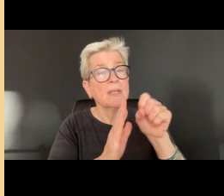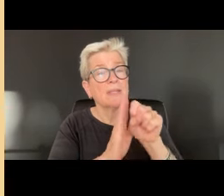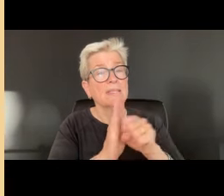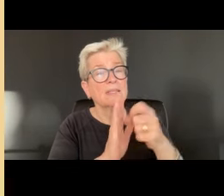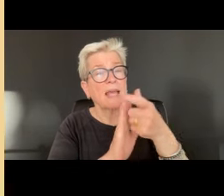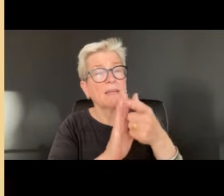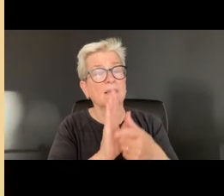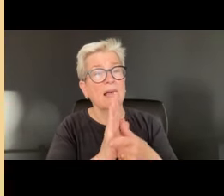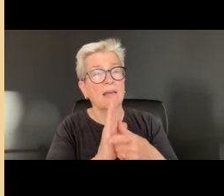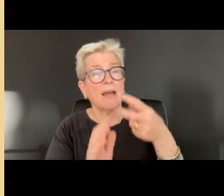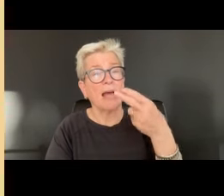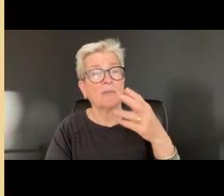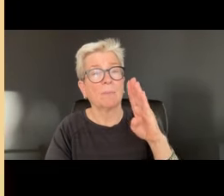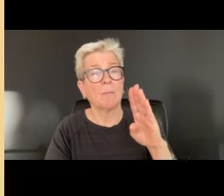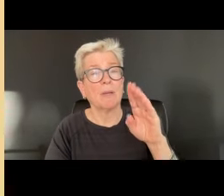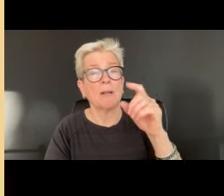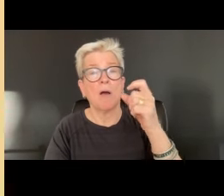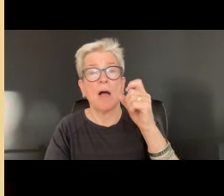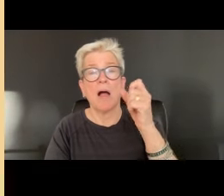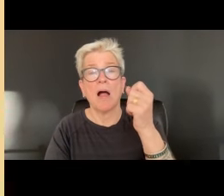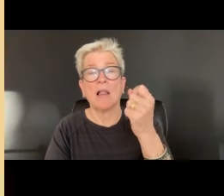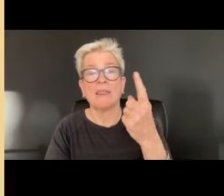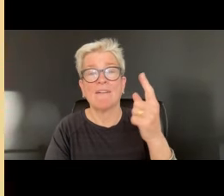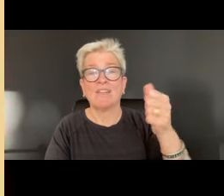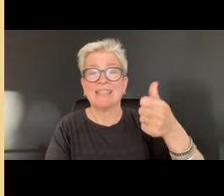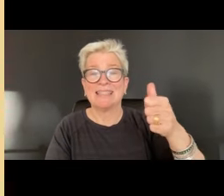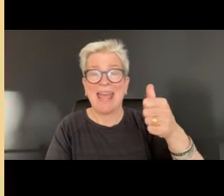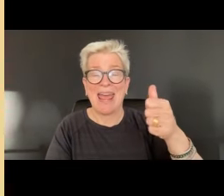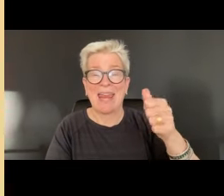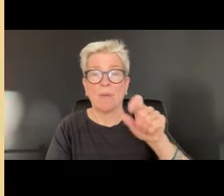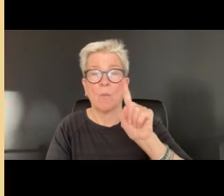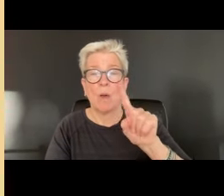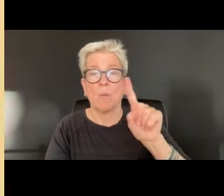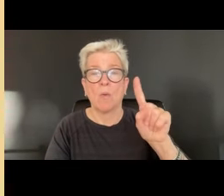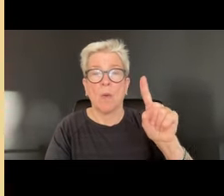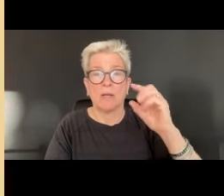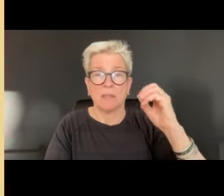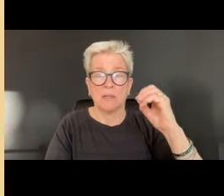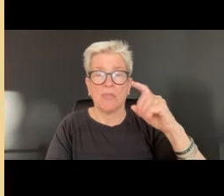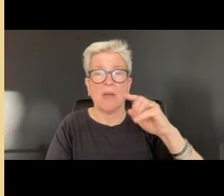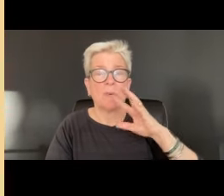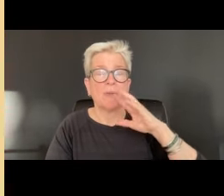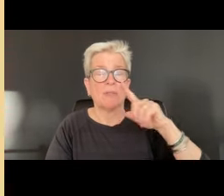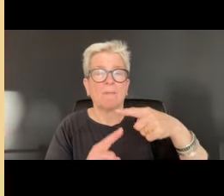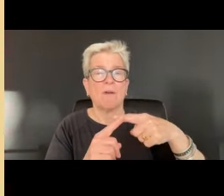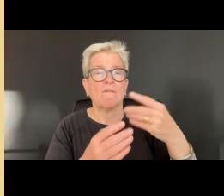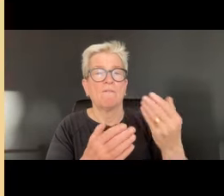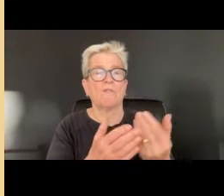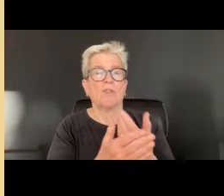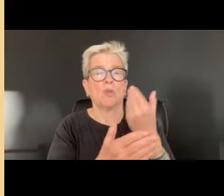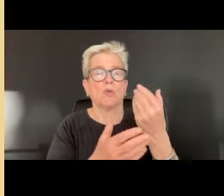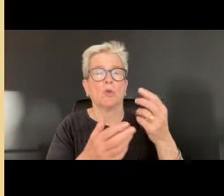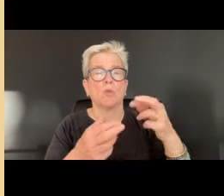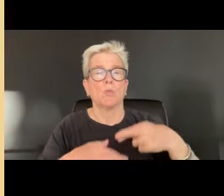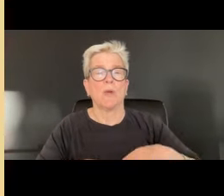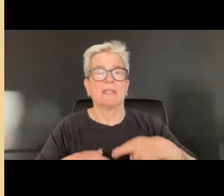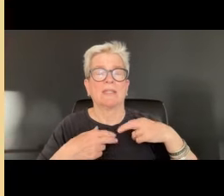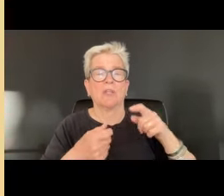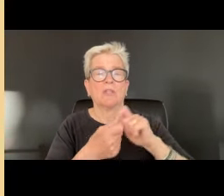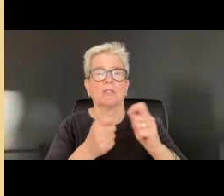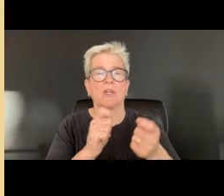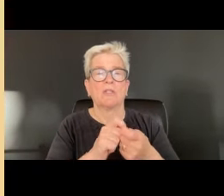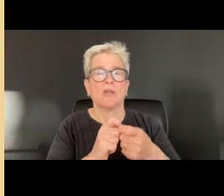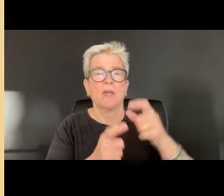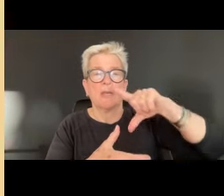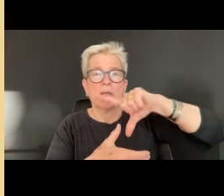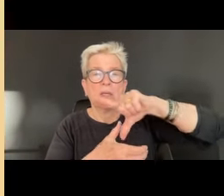House Bill 1110 that we've been referencing here for our new neighborhood residential changes, it's a half mile